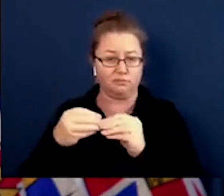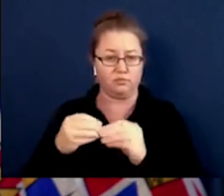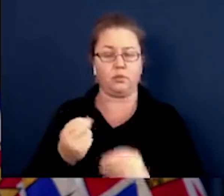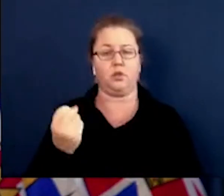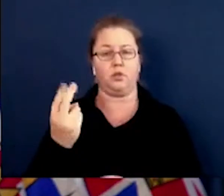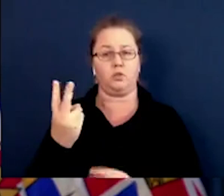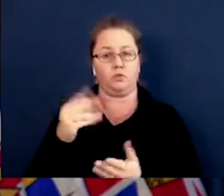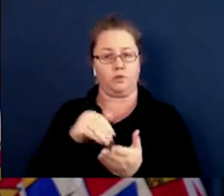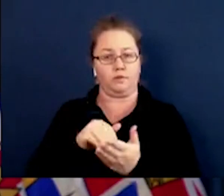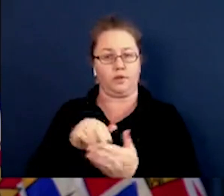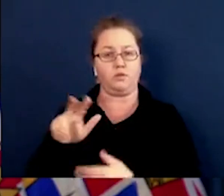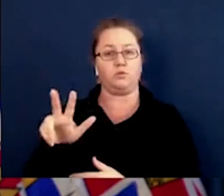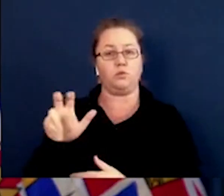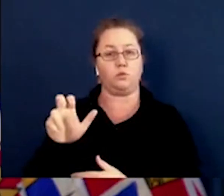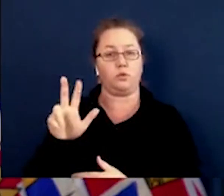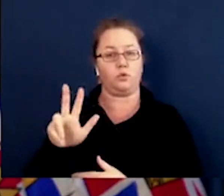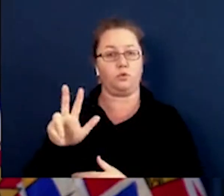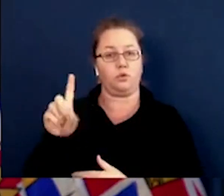COVID-19 to